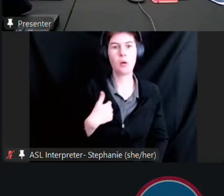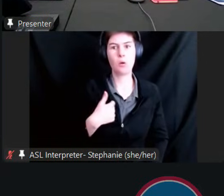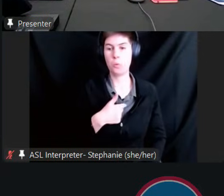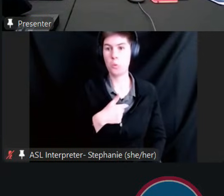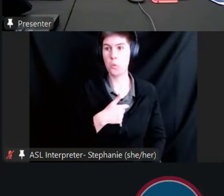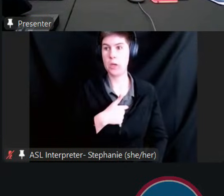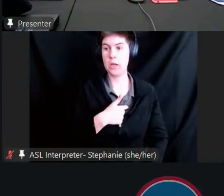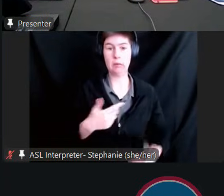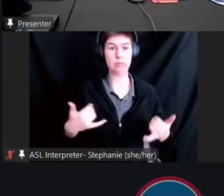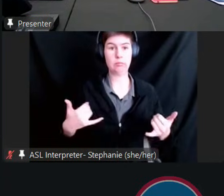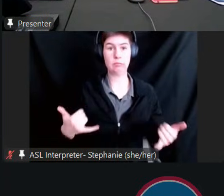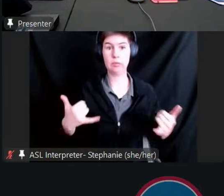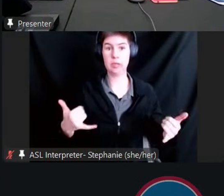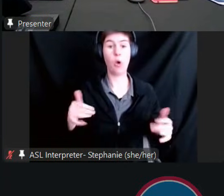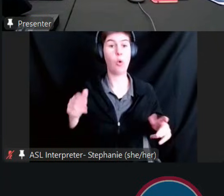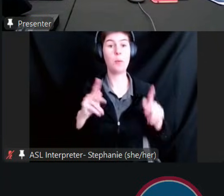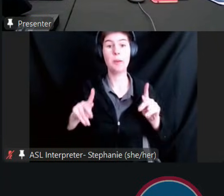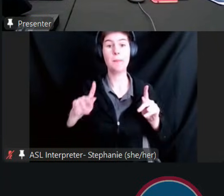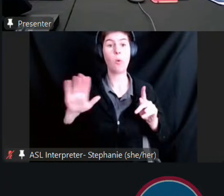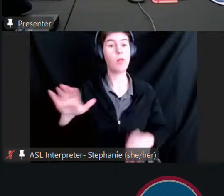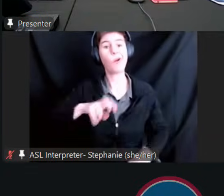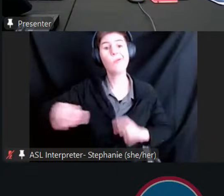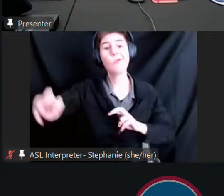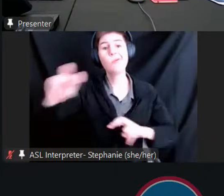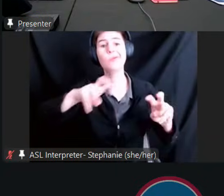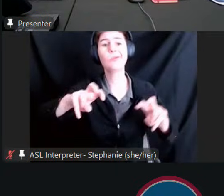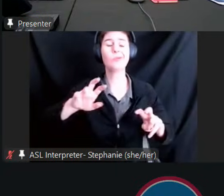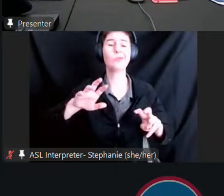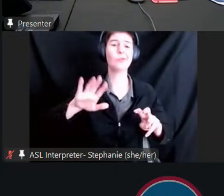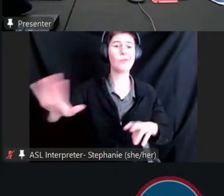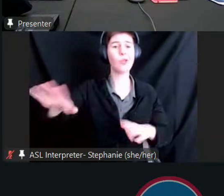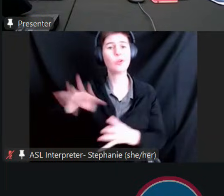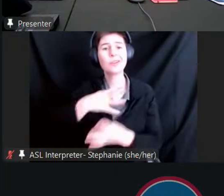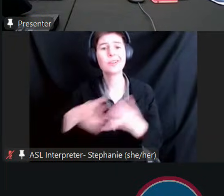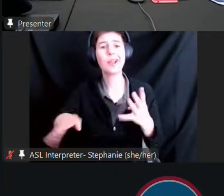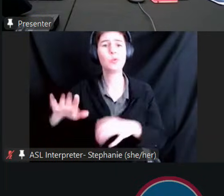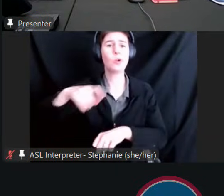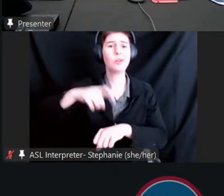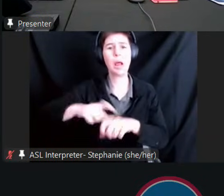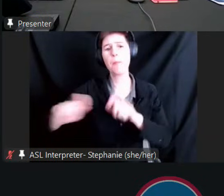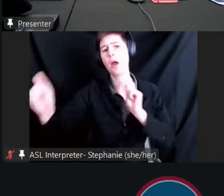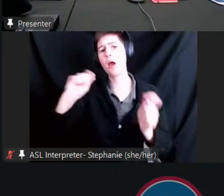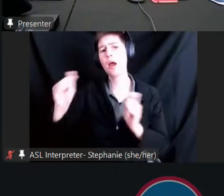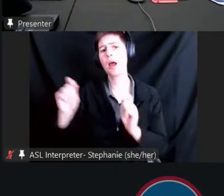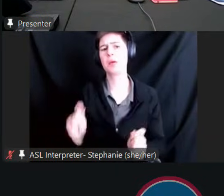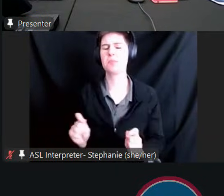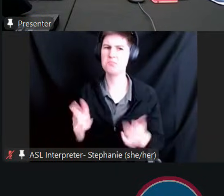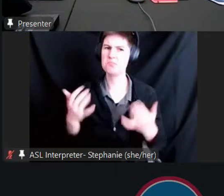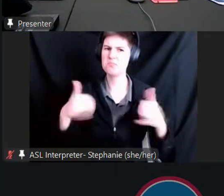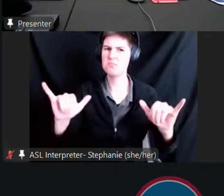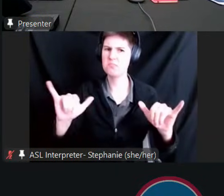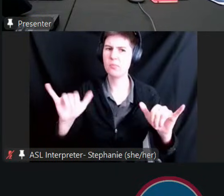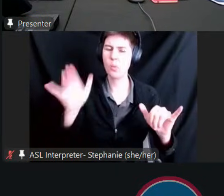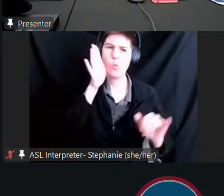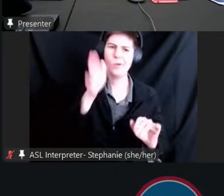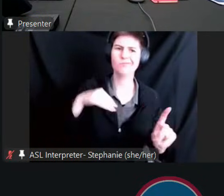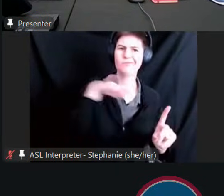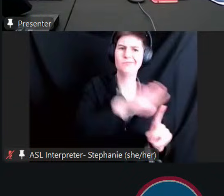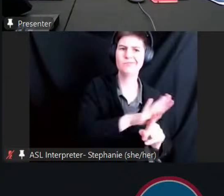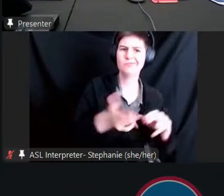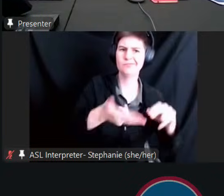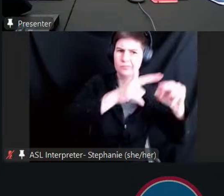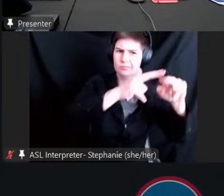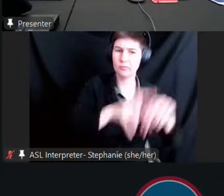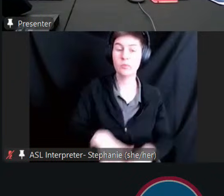in patterns of people's commuting and things like that. But some of the projects that we'll get to are going to kind of hit on, how do we get people back to the bus